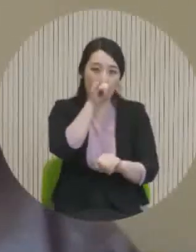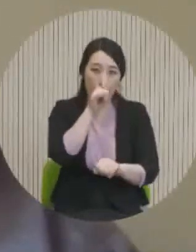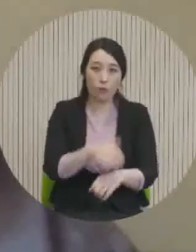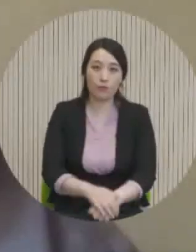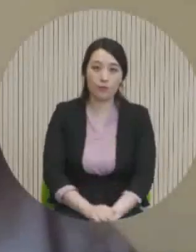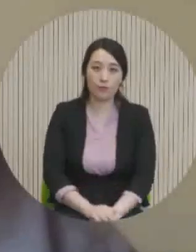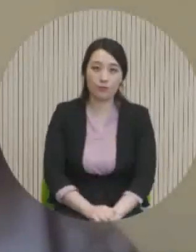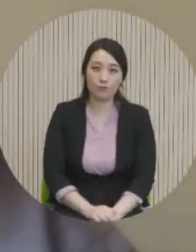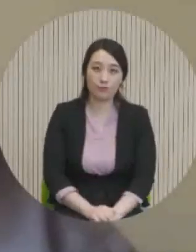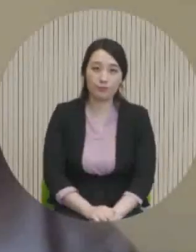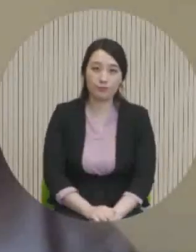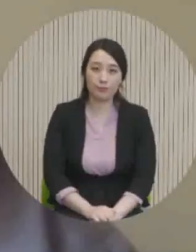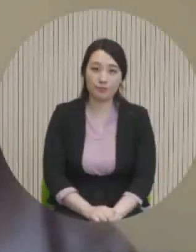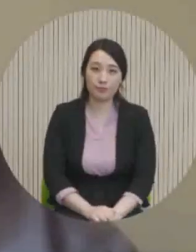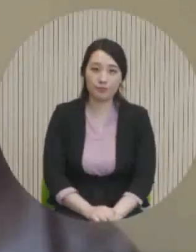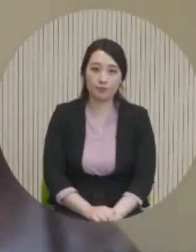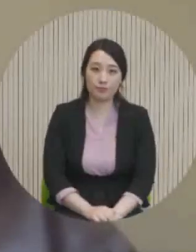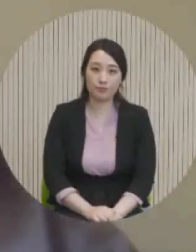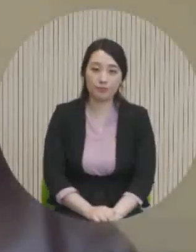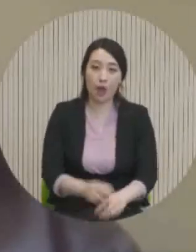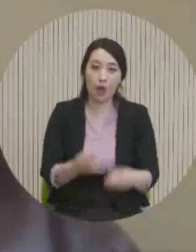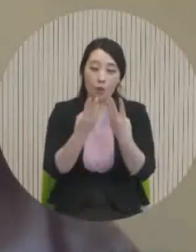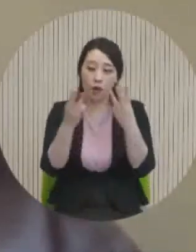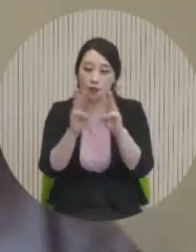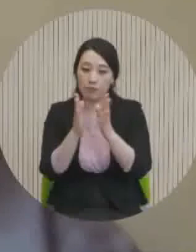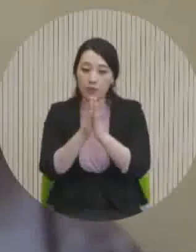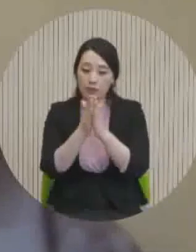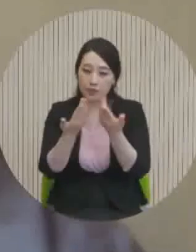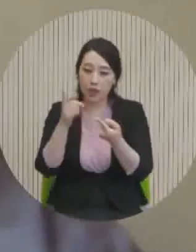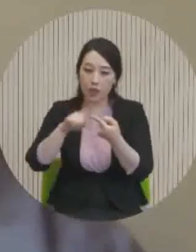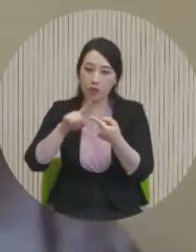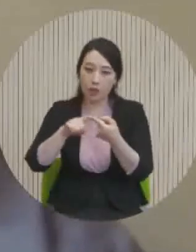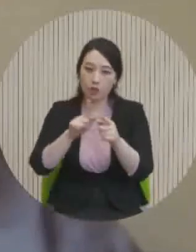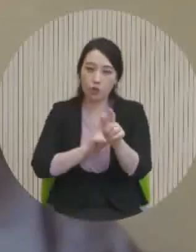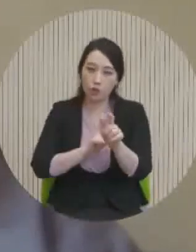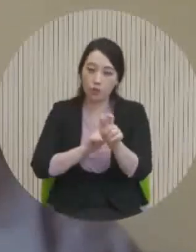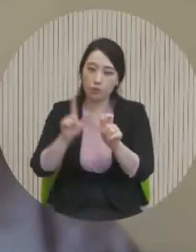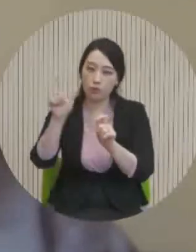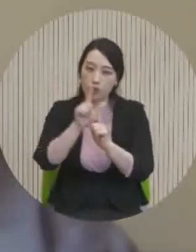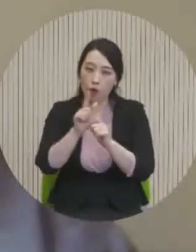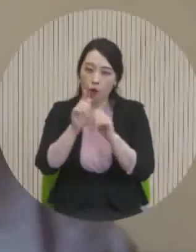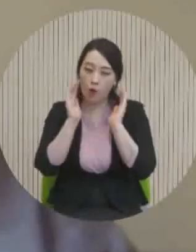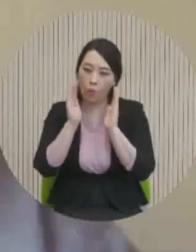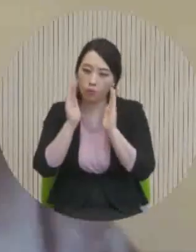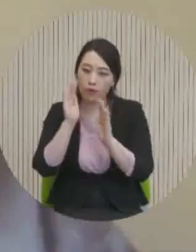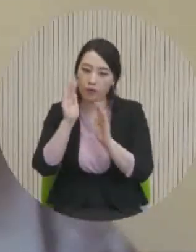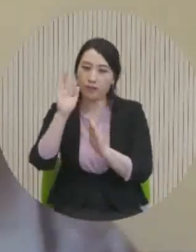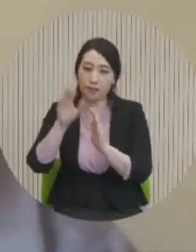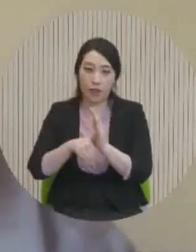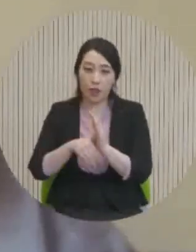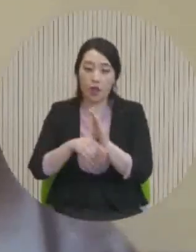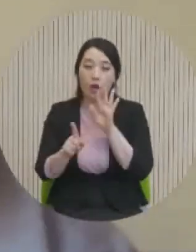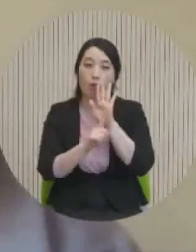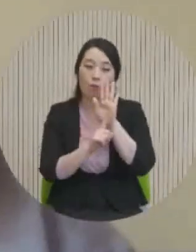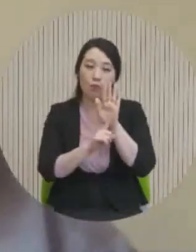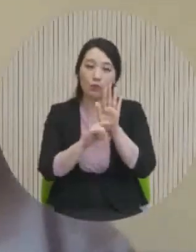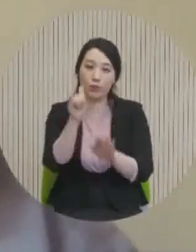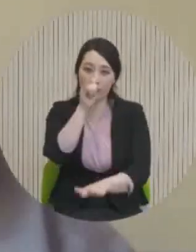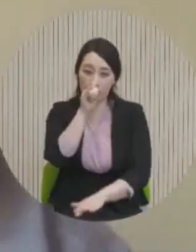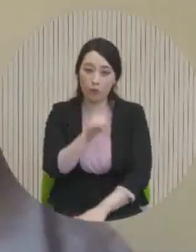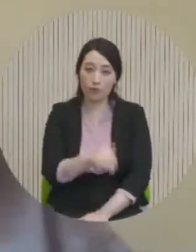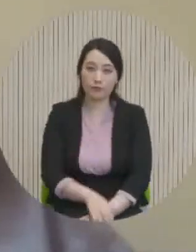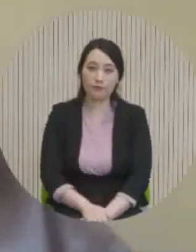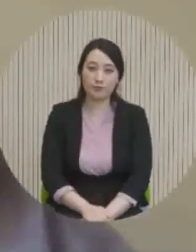their desired workshop for the classroom. And also we promote these mainly for